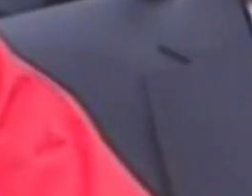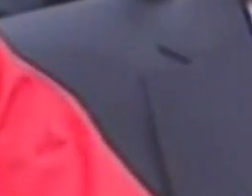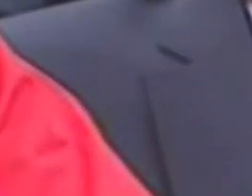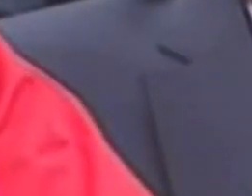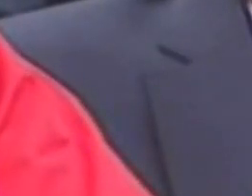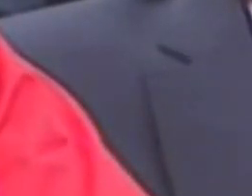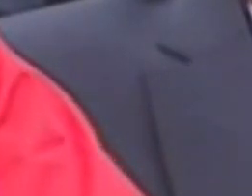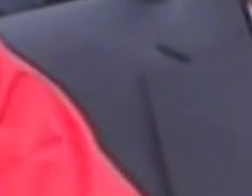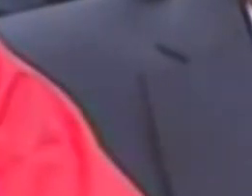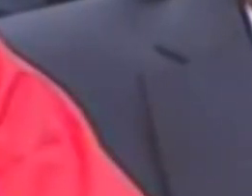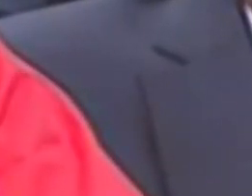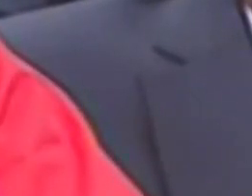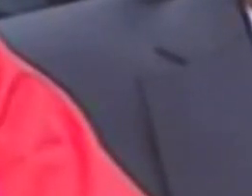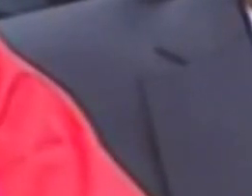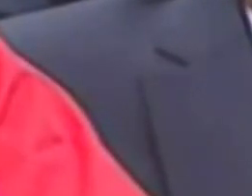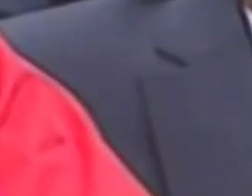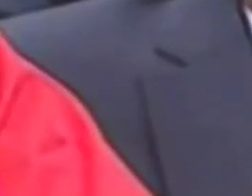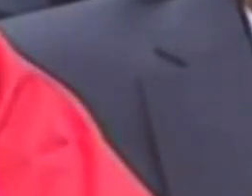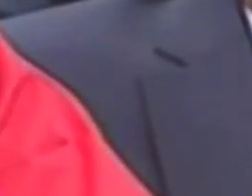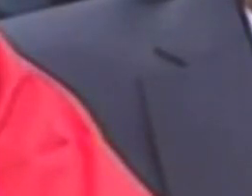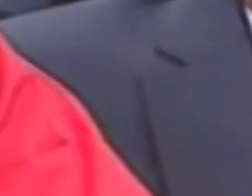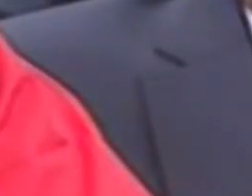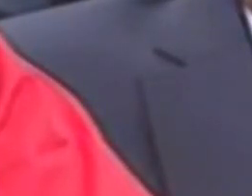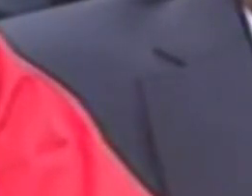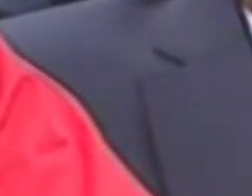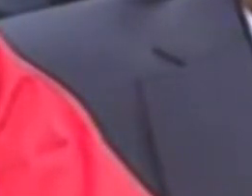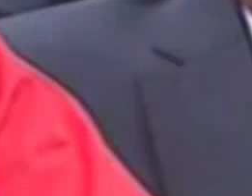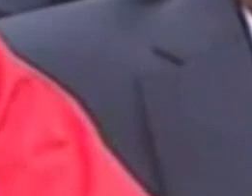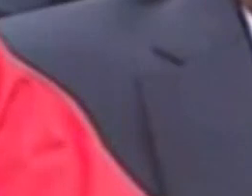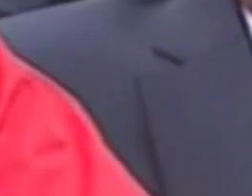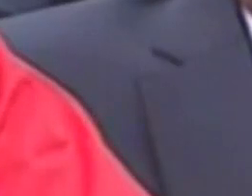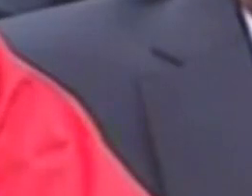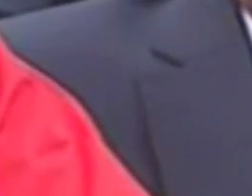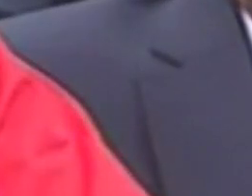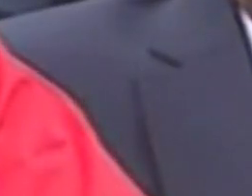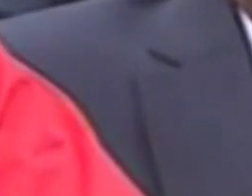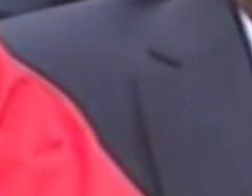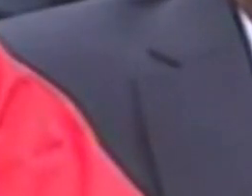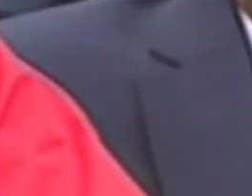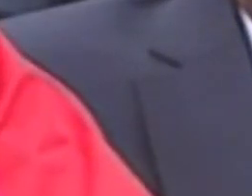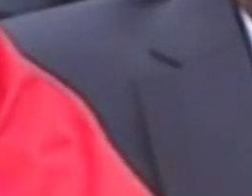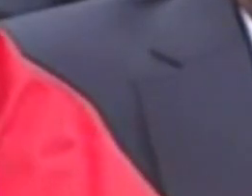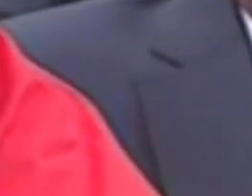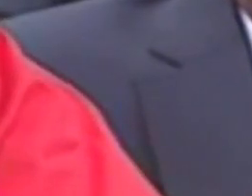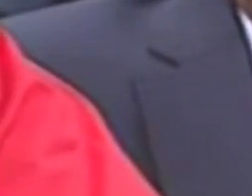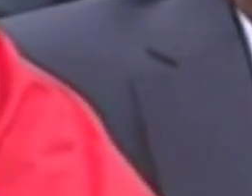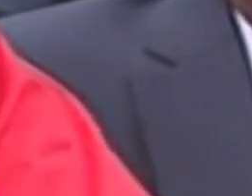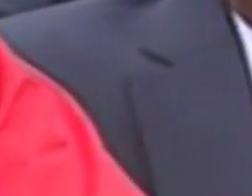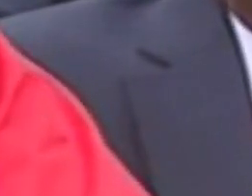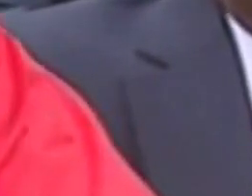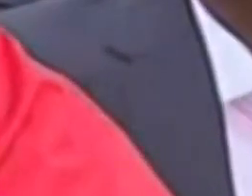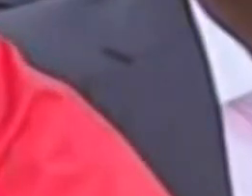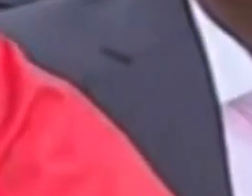tayari kuhakikisha Mheshimiwa Uhuru Kenyatta amerudi kwenye kiti chake cha urais. In